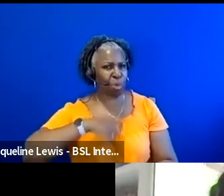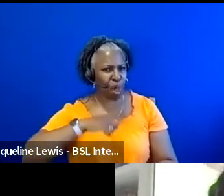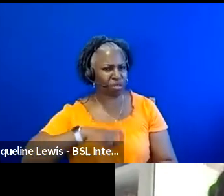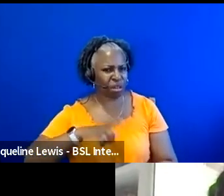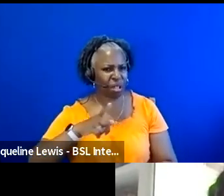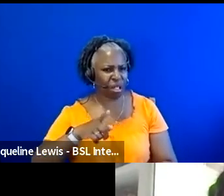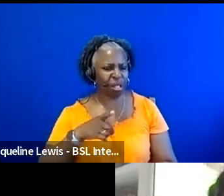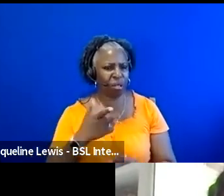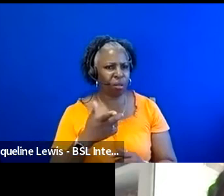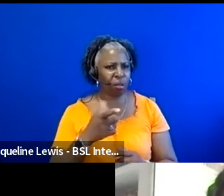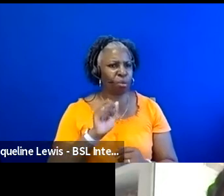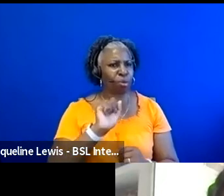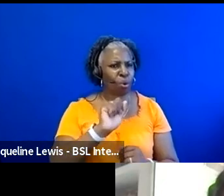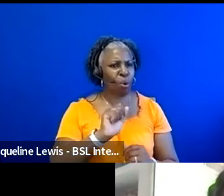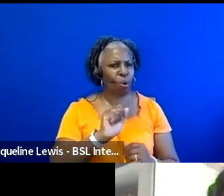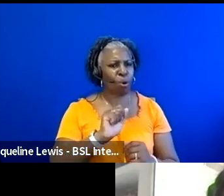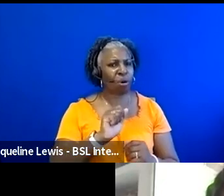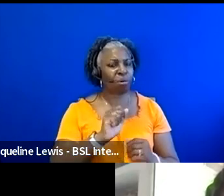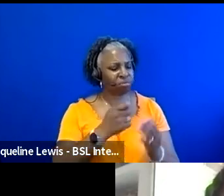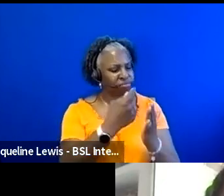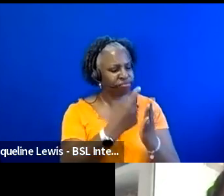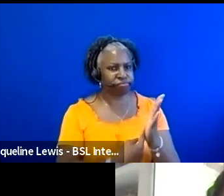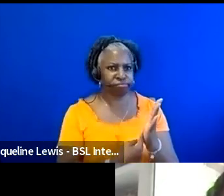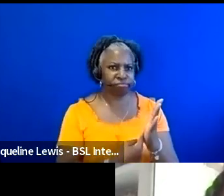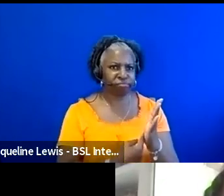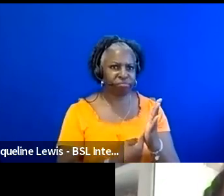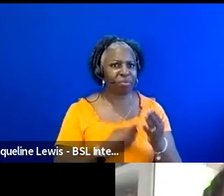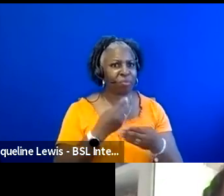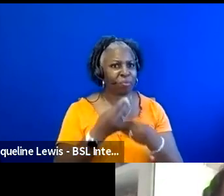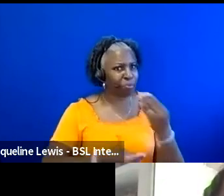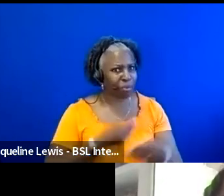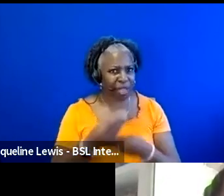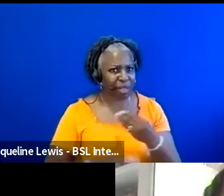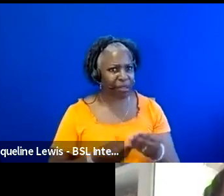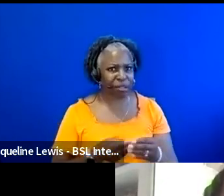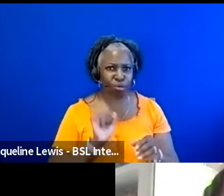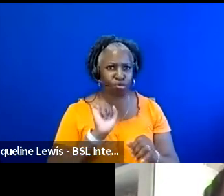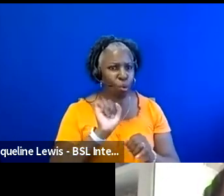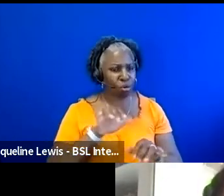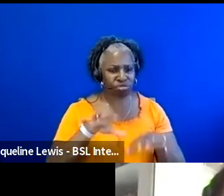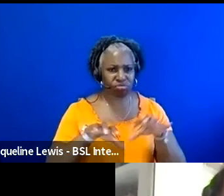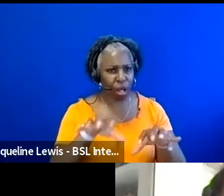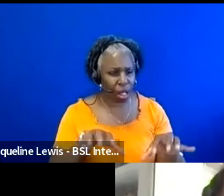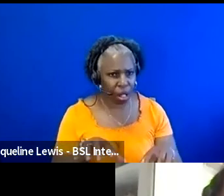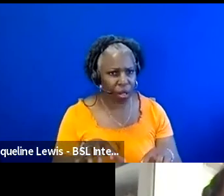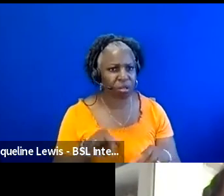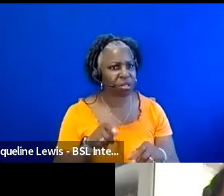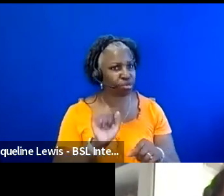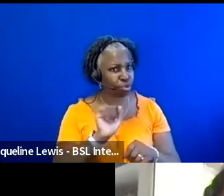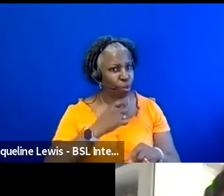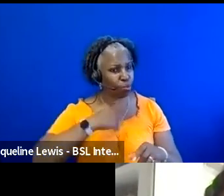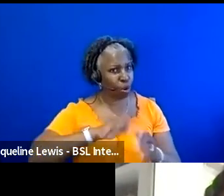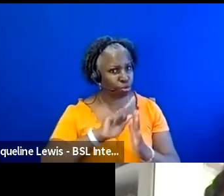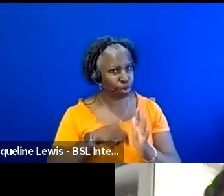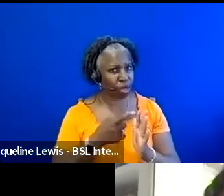essay goes into great detail about the struggles that you had as a journalist navigating that very fine line between